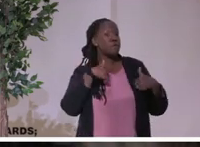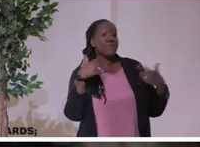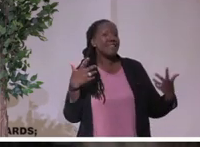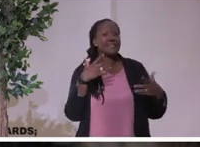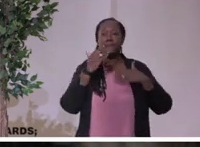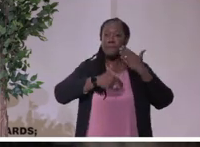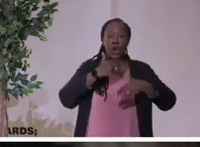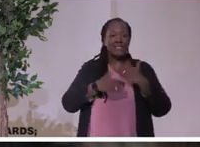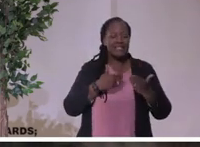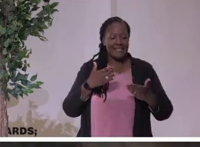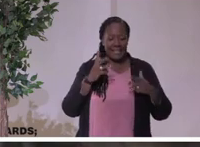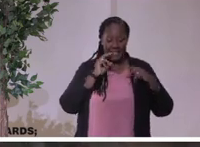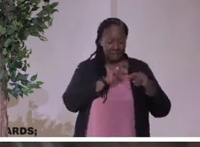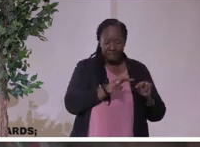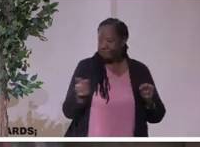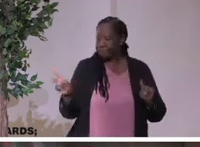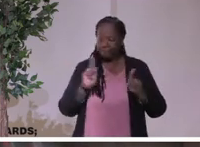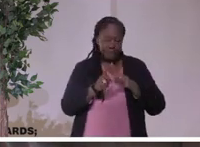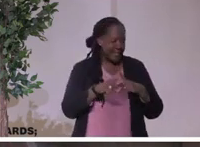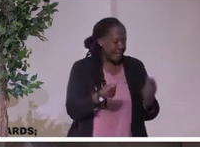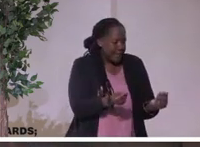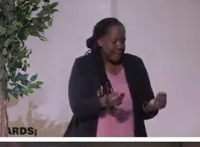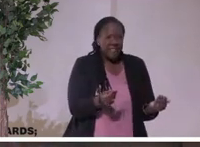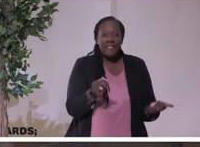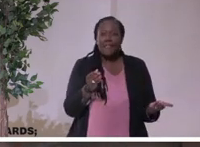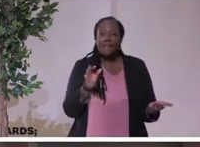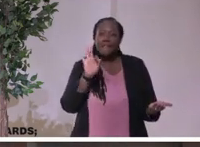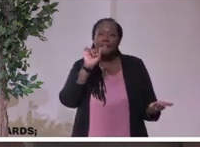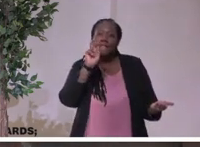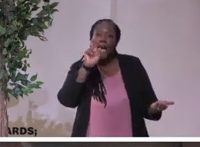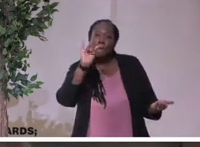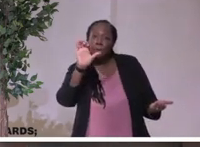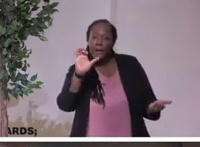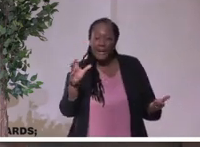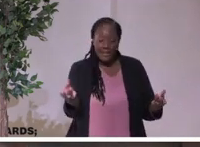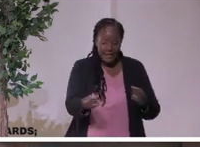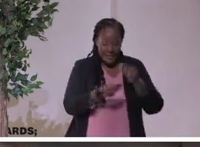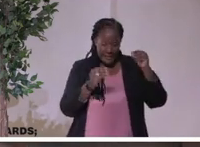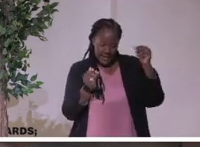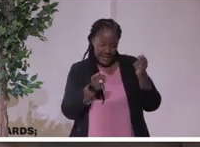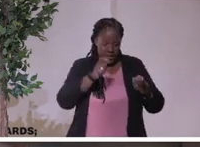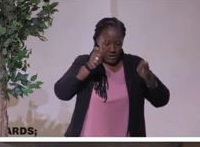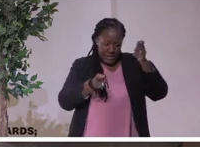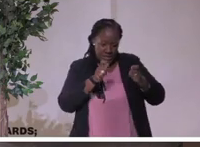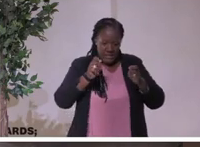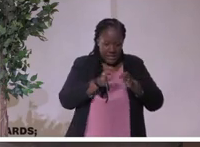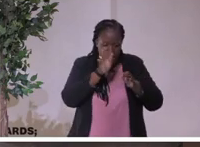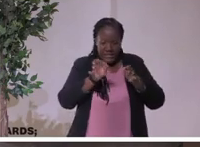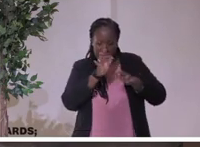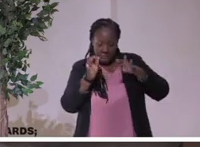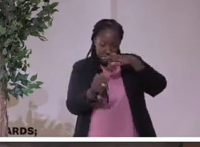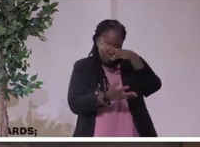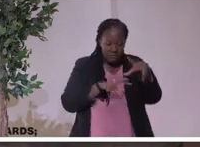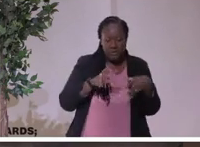just looking at fabric, just taking this still material and shaping it into something, you know,